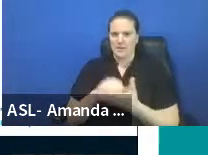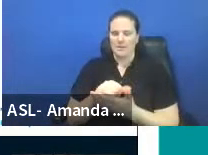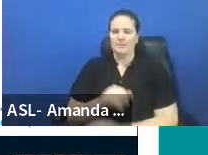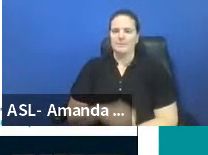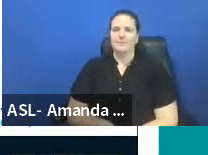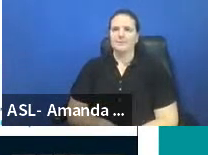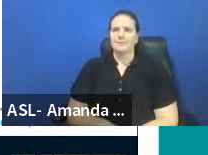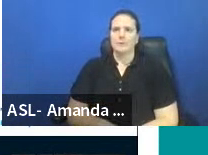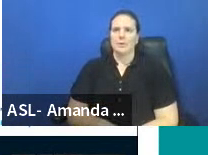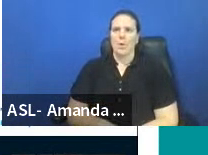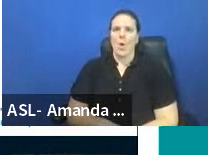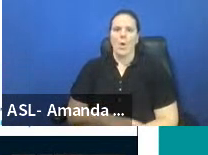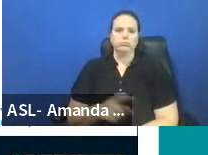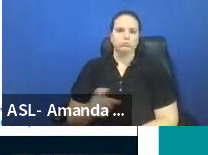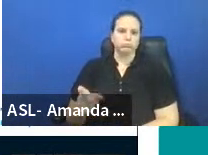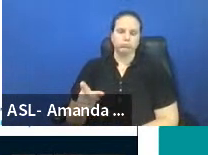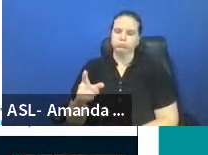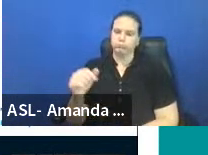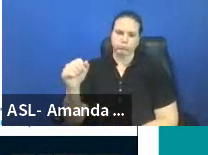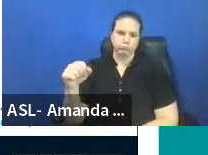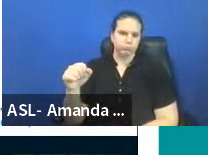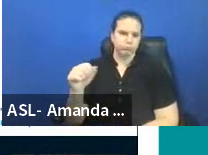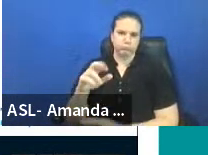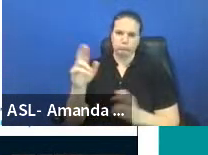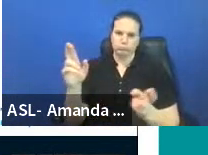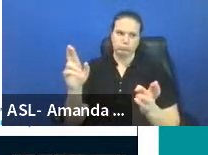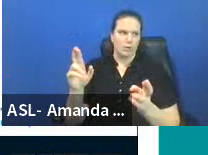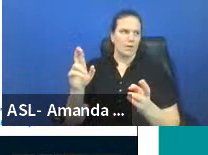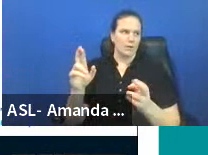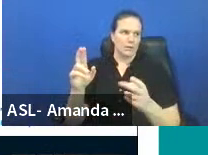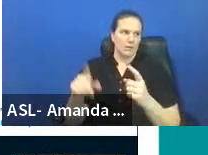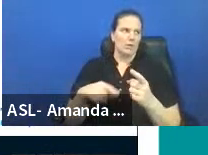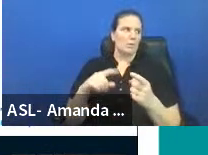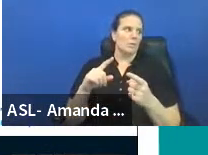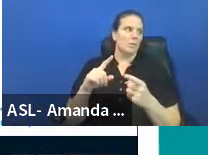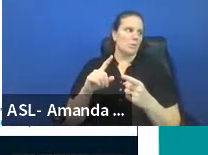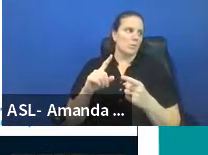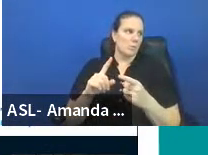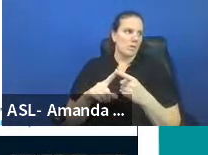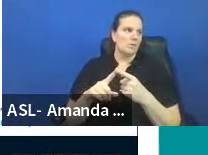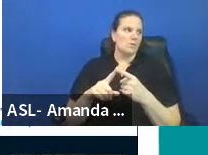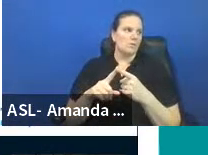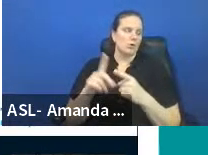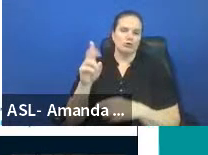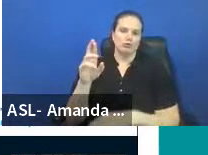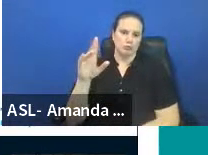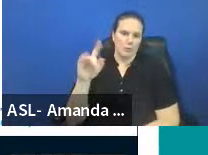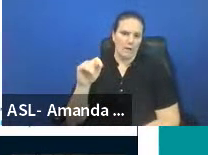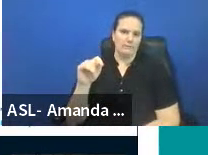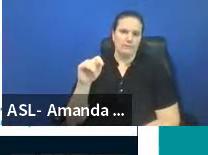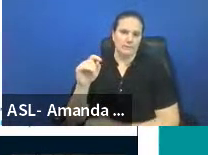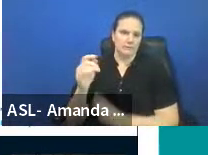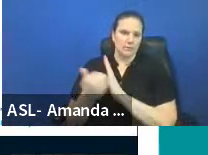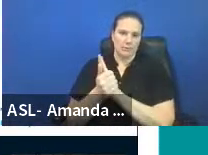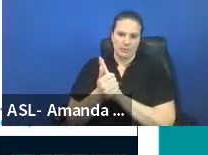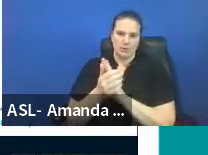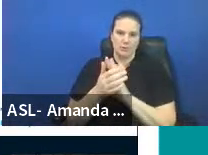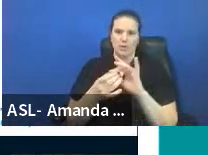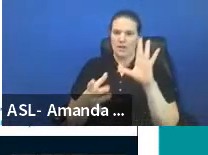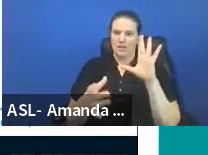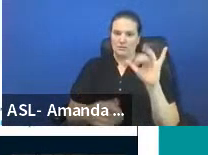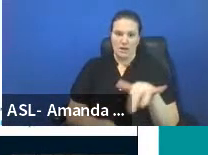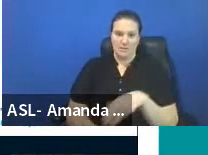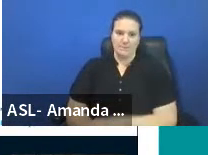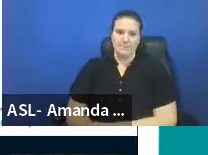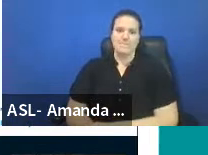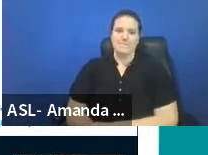those will definitely be ready by the time we go to the draft supplemental release.